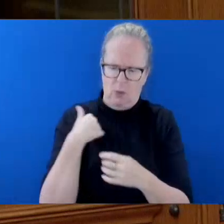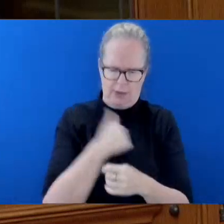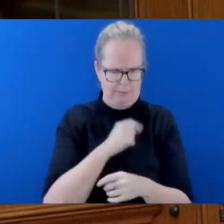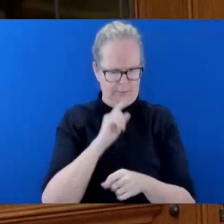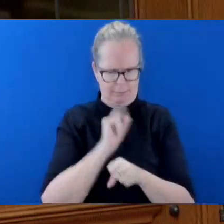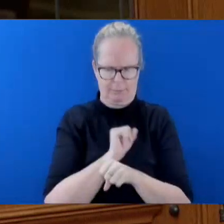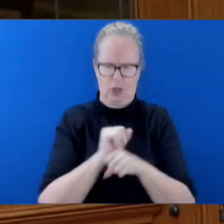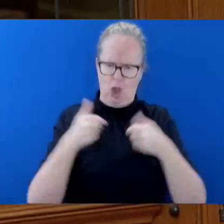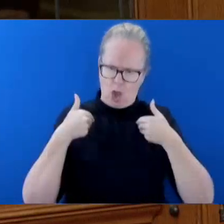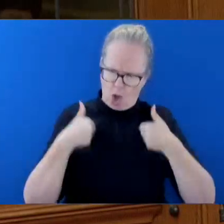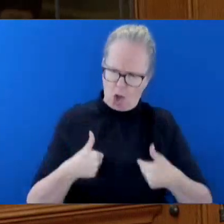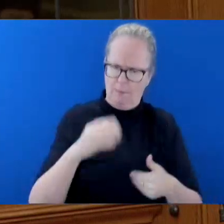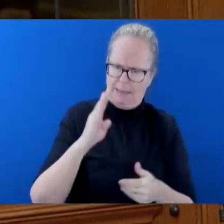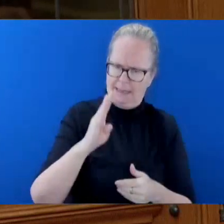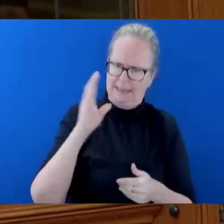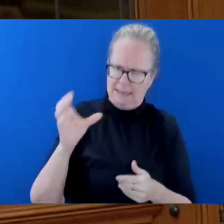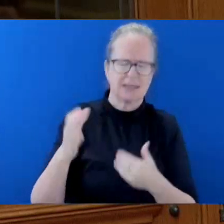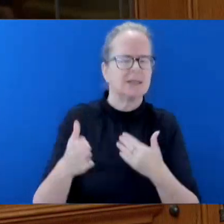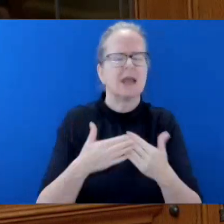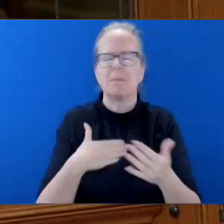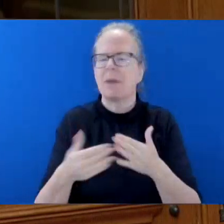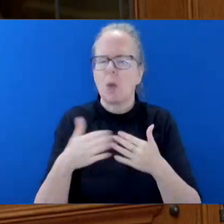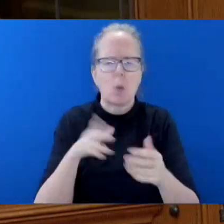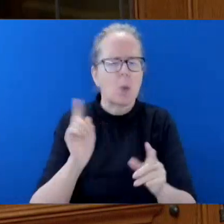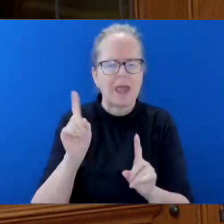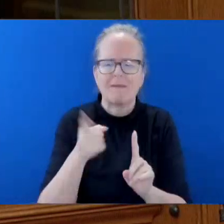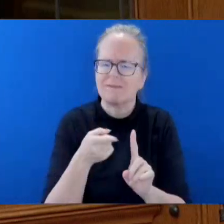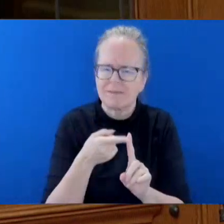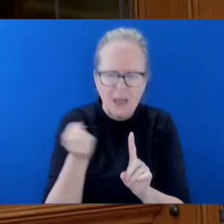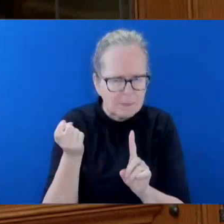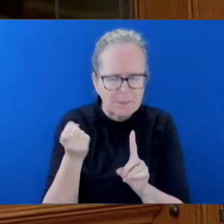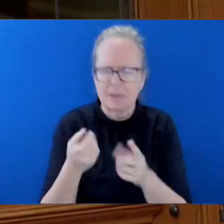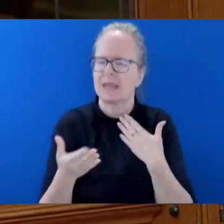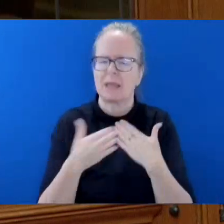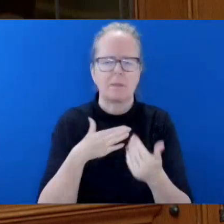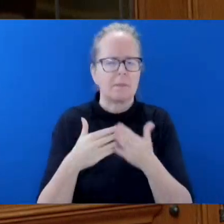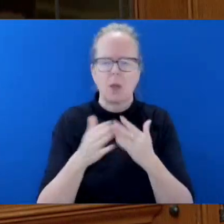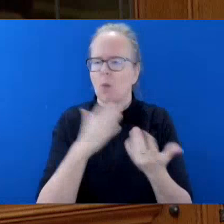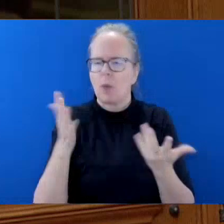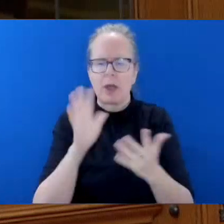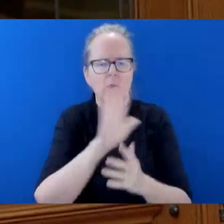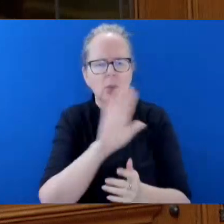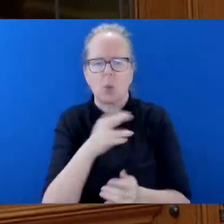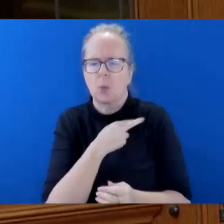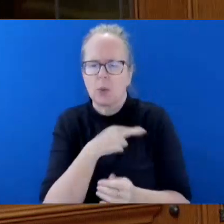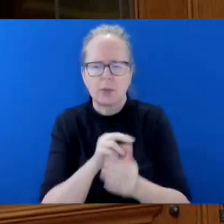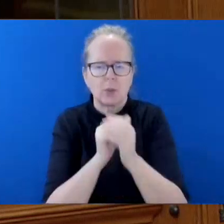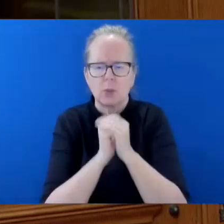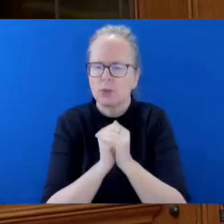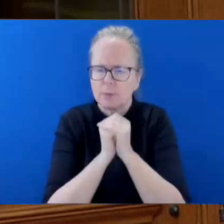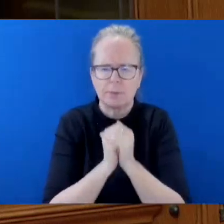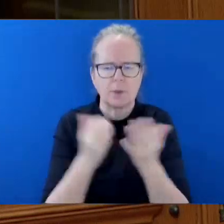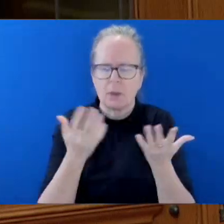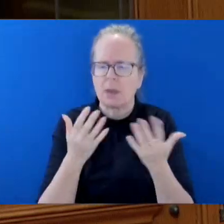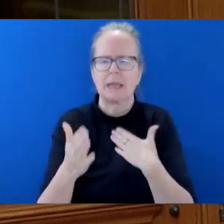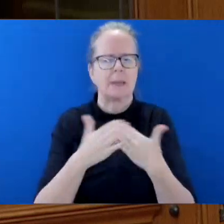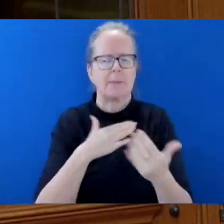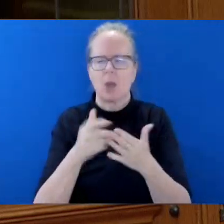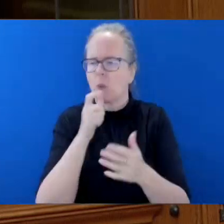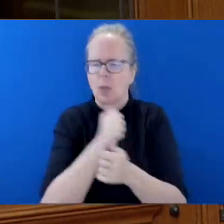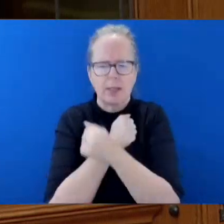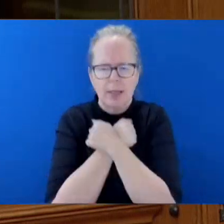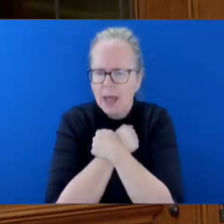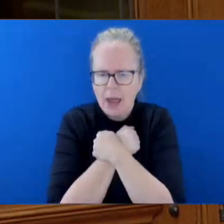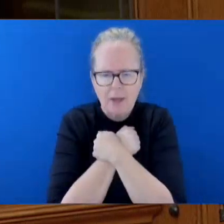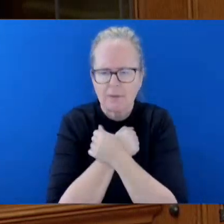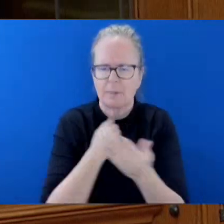how you worship, or who you love. My question to the Premier, do you believe that we are all